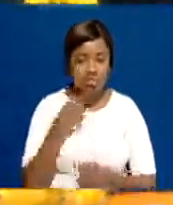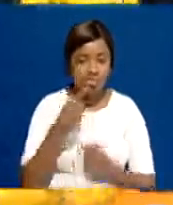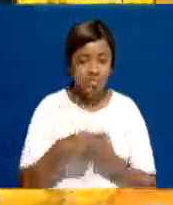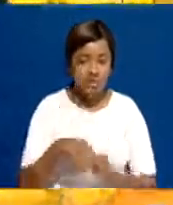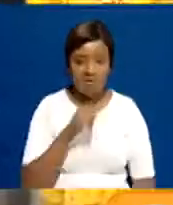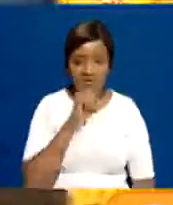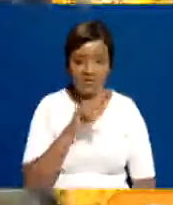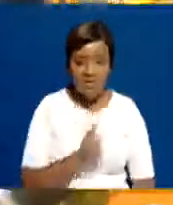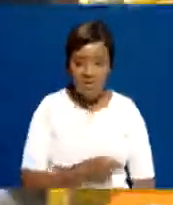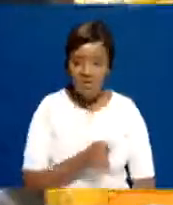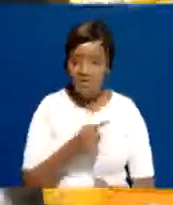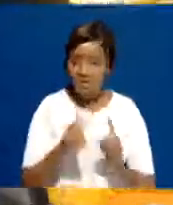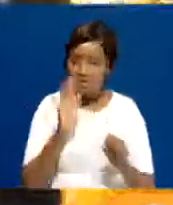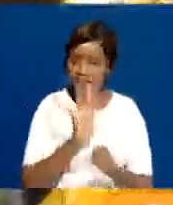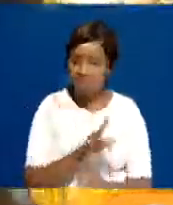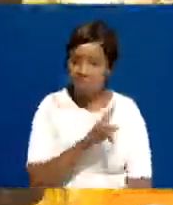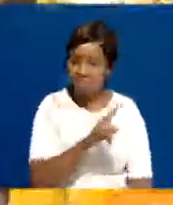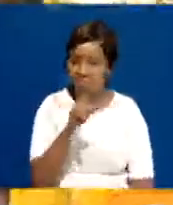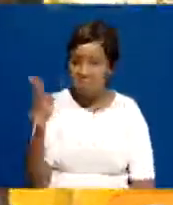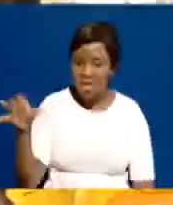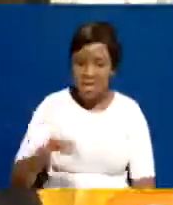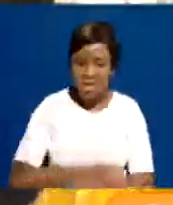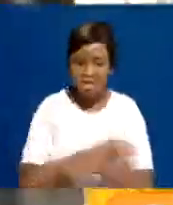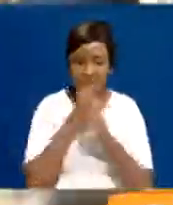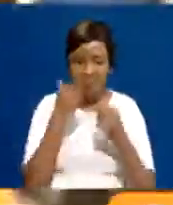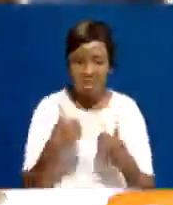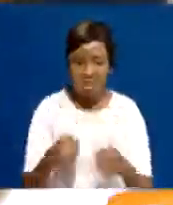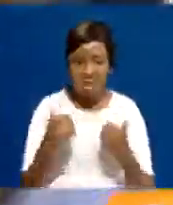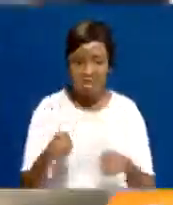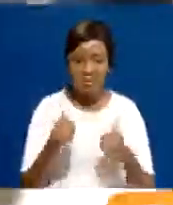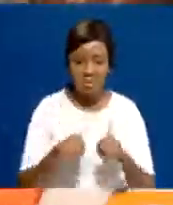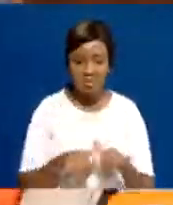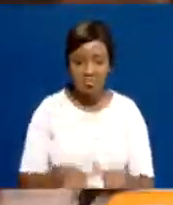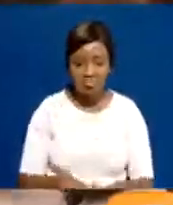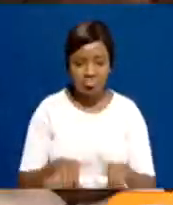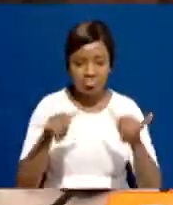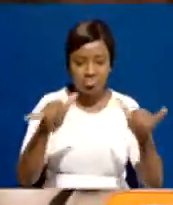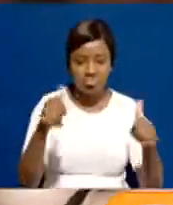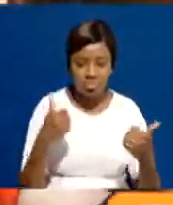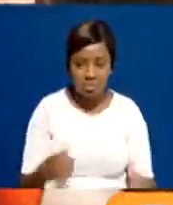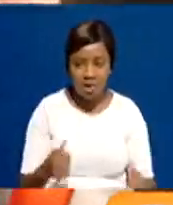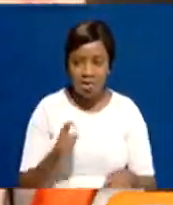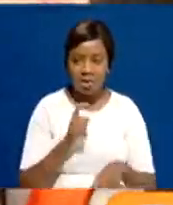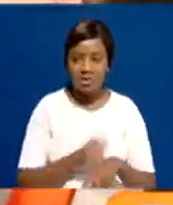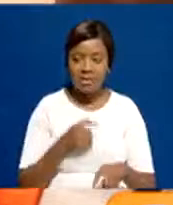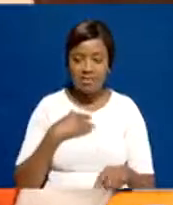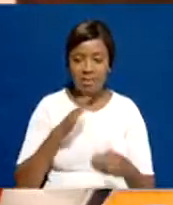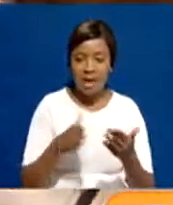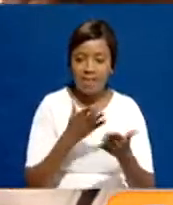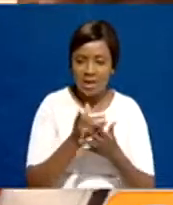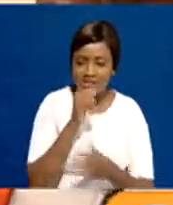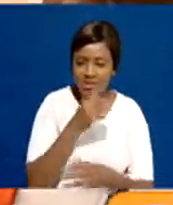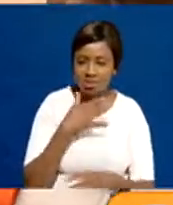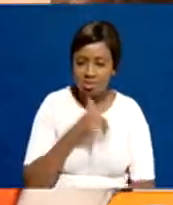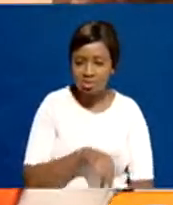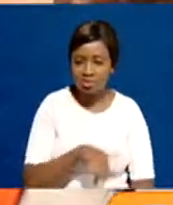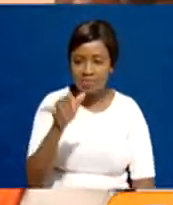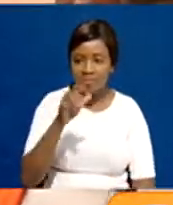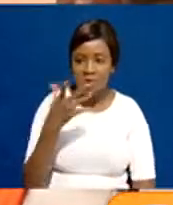people, amongst the people we interviewed, over 30,000, none went. Pale kwa play kwenda Poland,